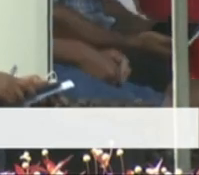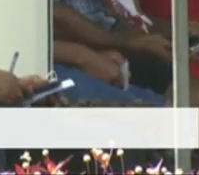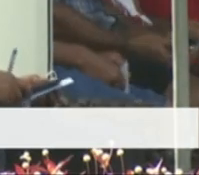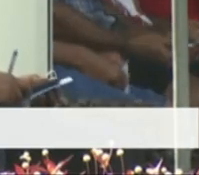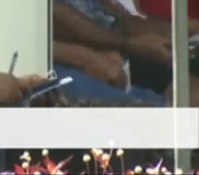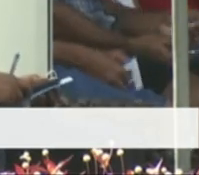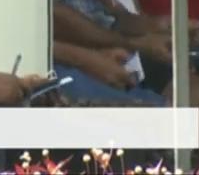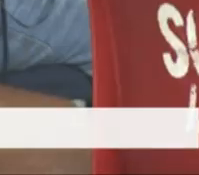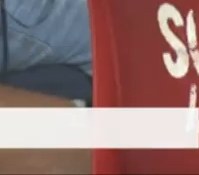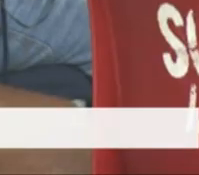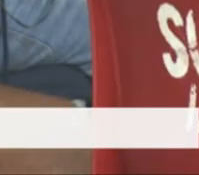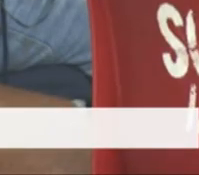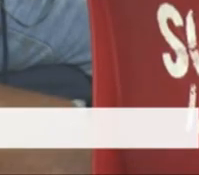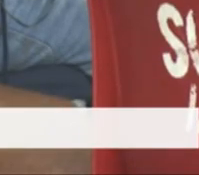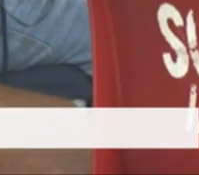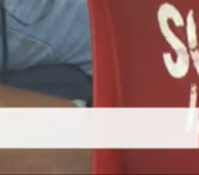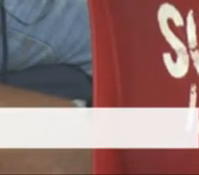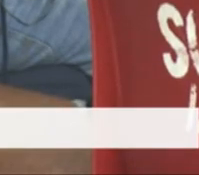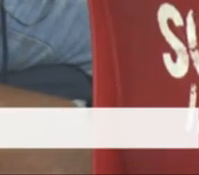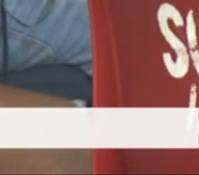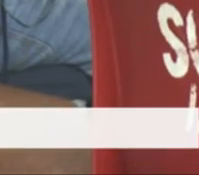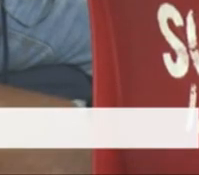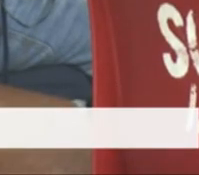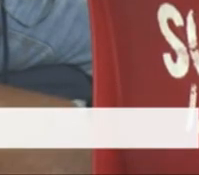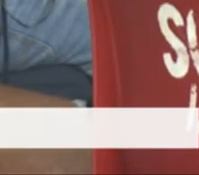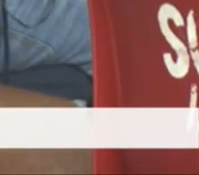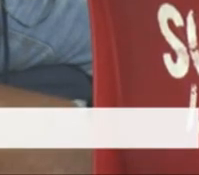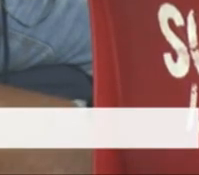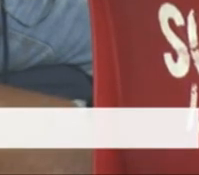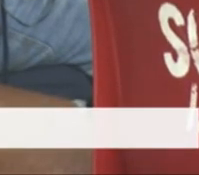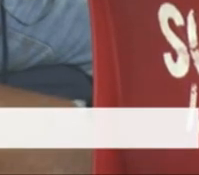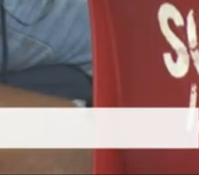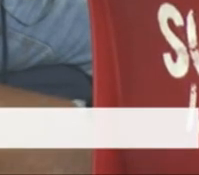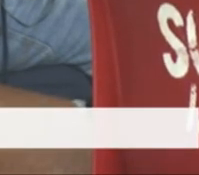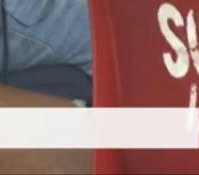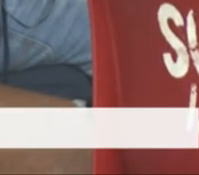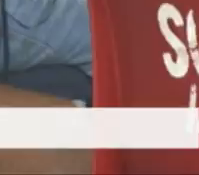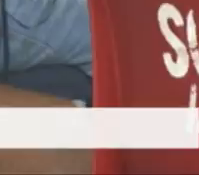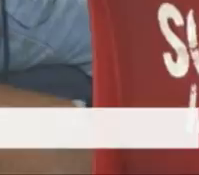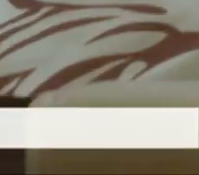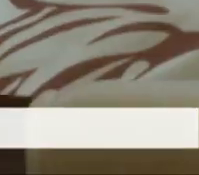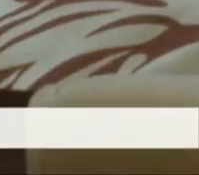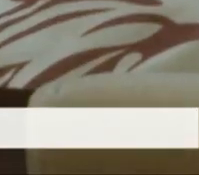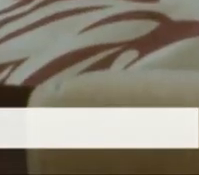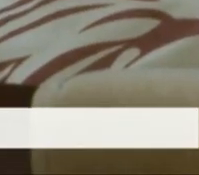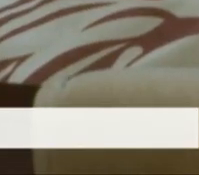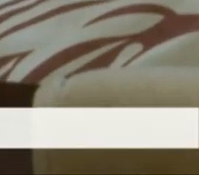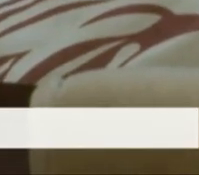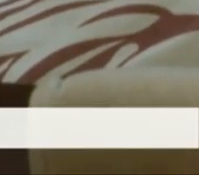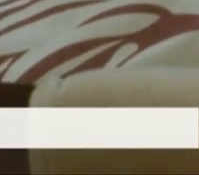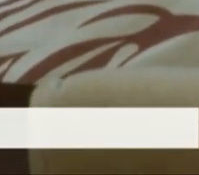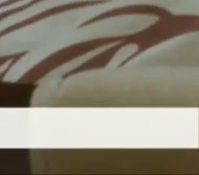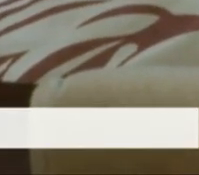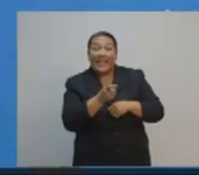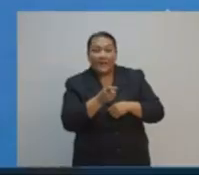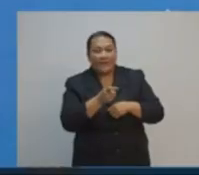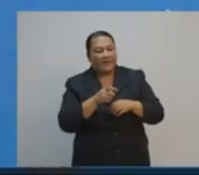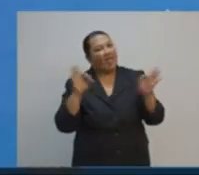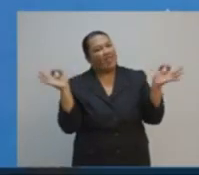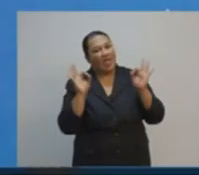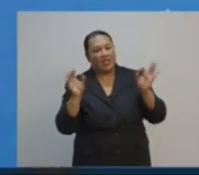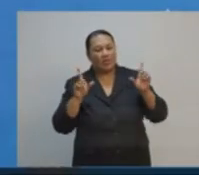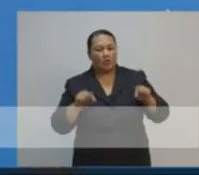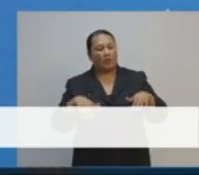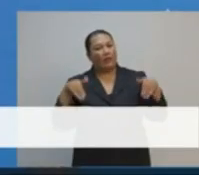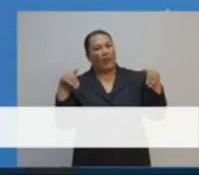Dr. Fong adds their strategy is not to eliminate COVID-19, but to suppress the numbers until the vaccine can hold. If